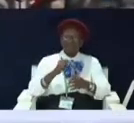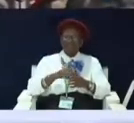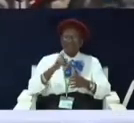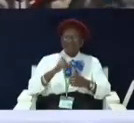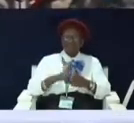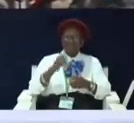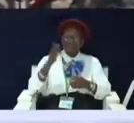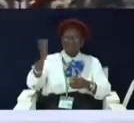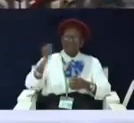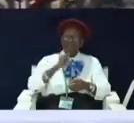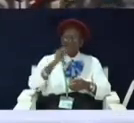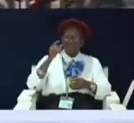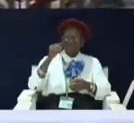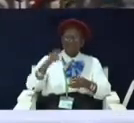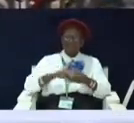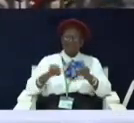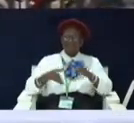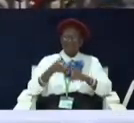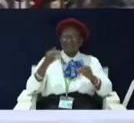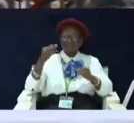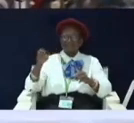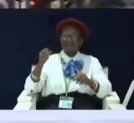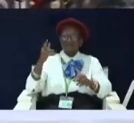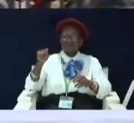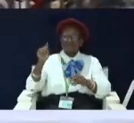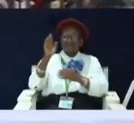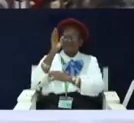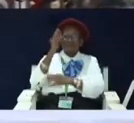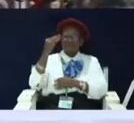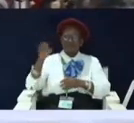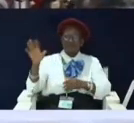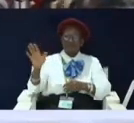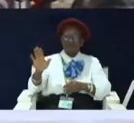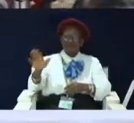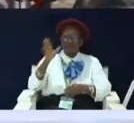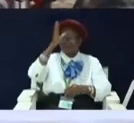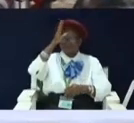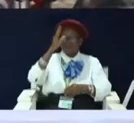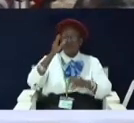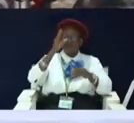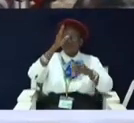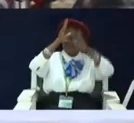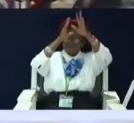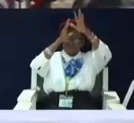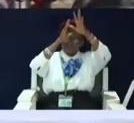issue of the God of your father.